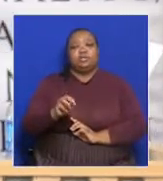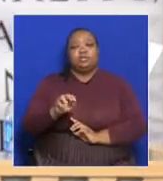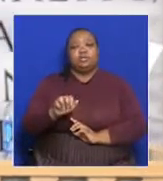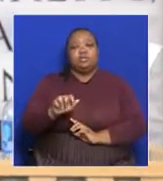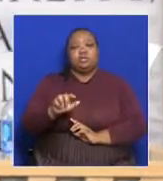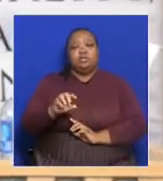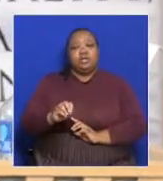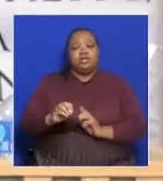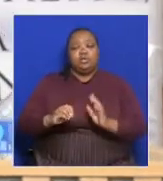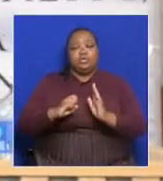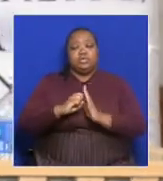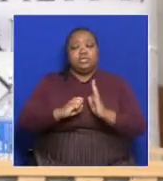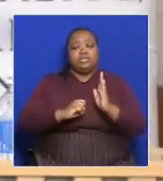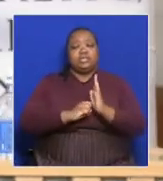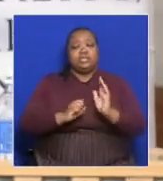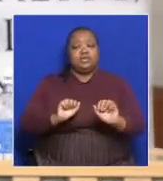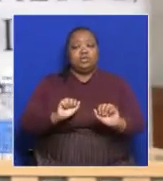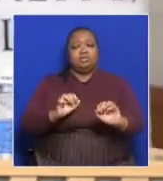on this